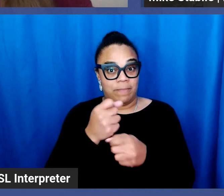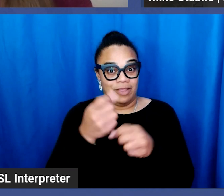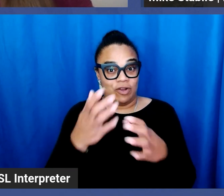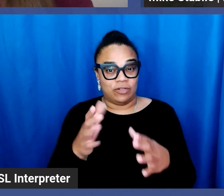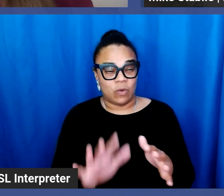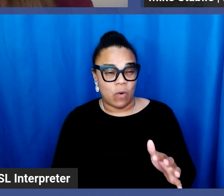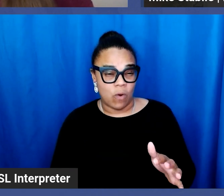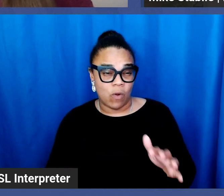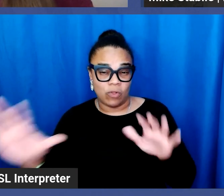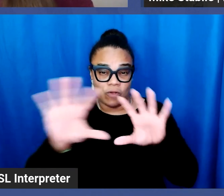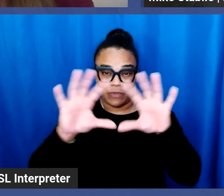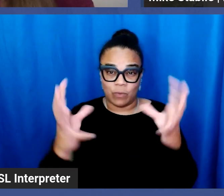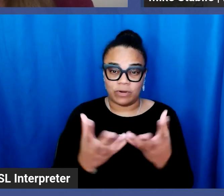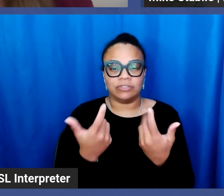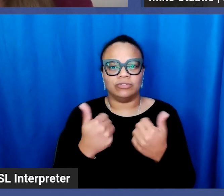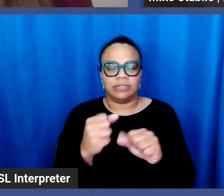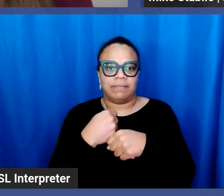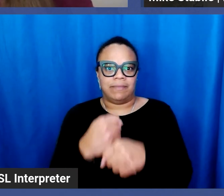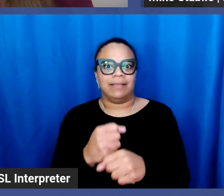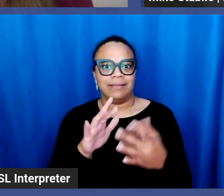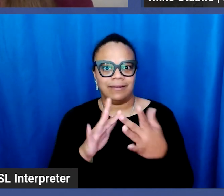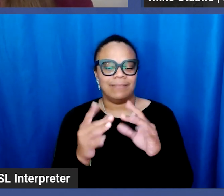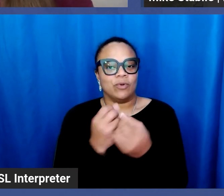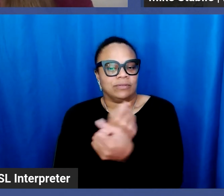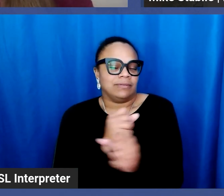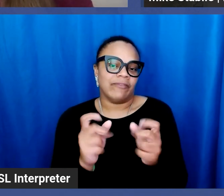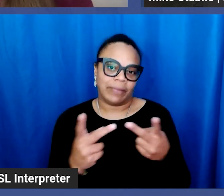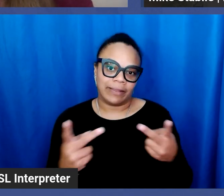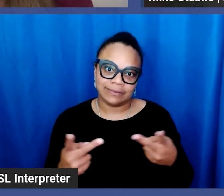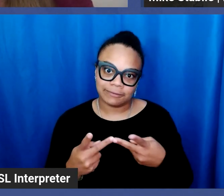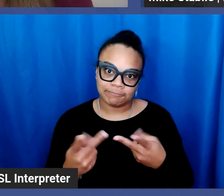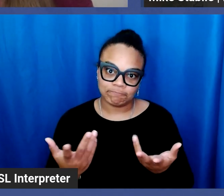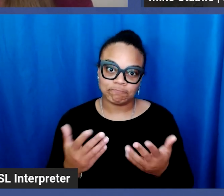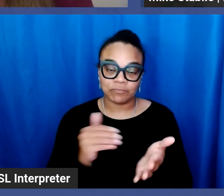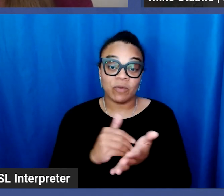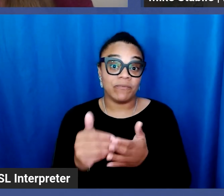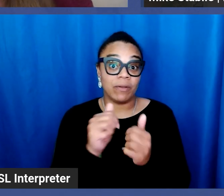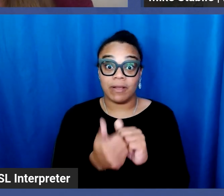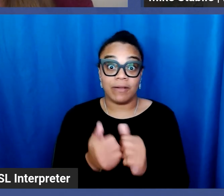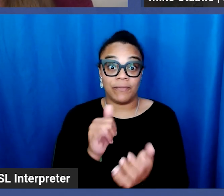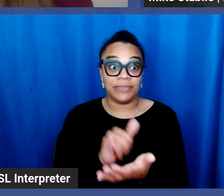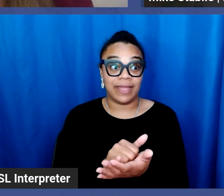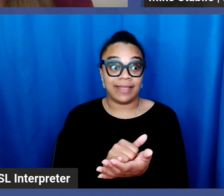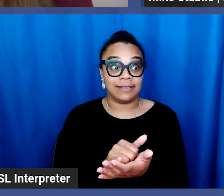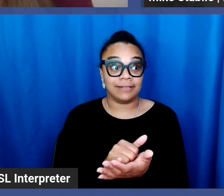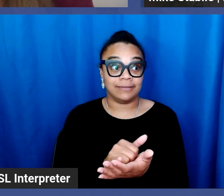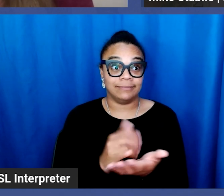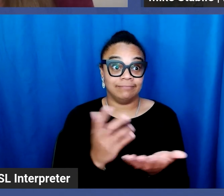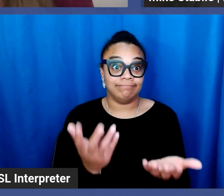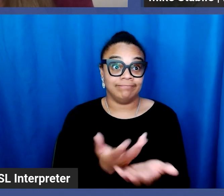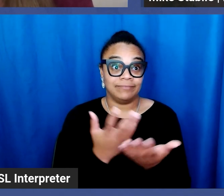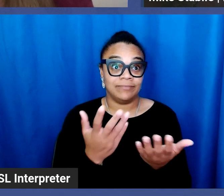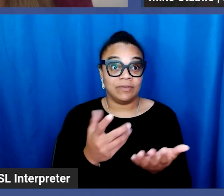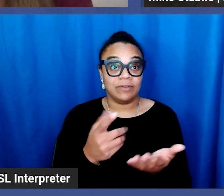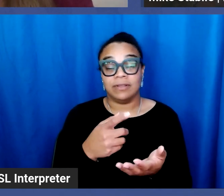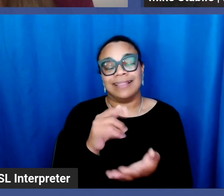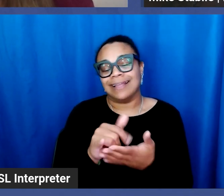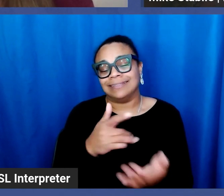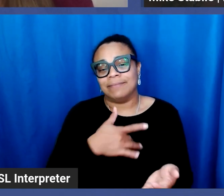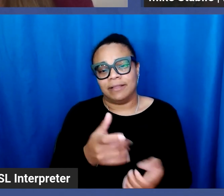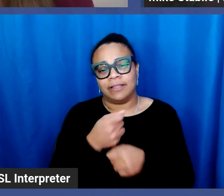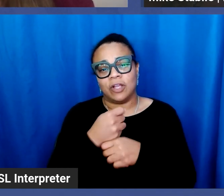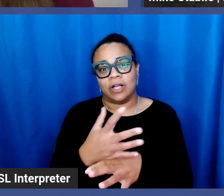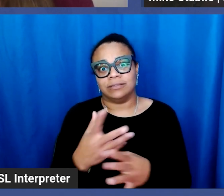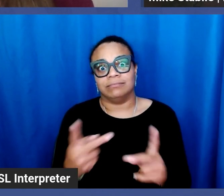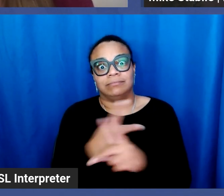out how to make the internet a safer place. And often how that ends up, or what that ends up doing is causing more